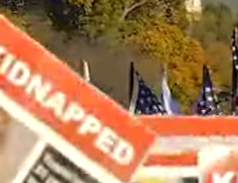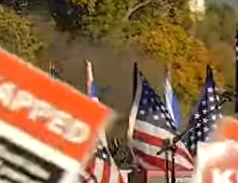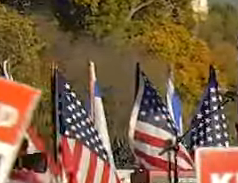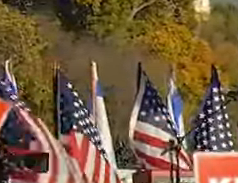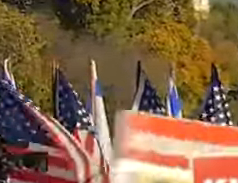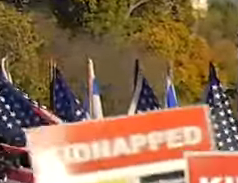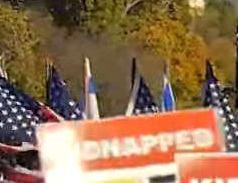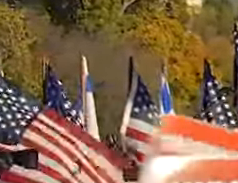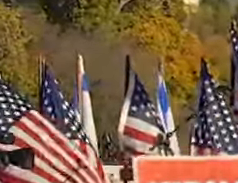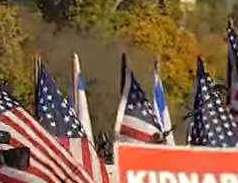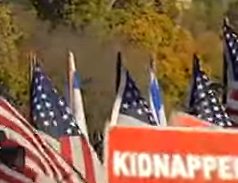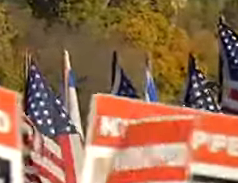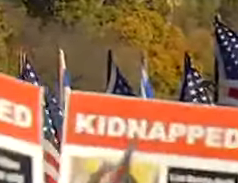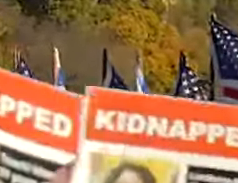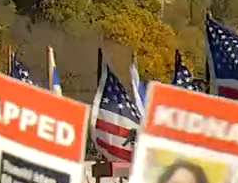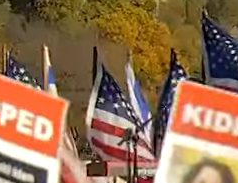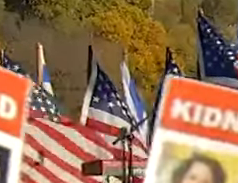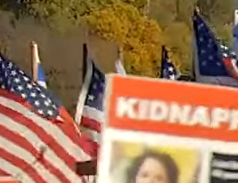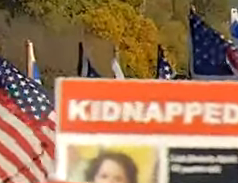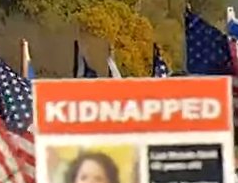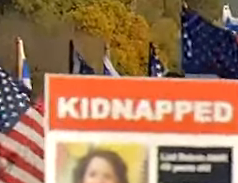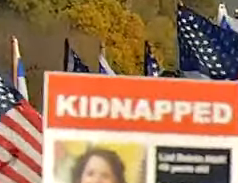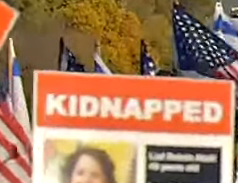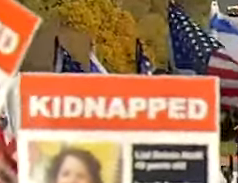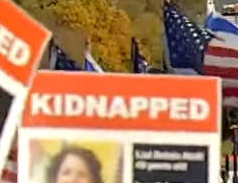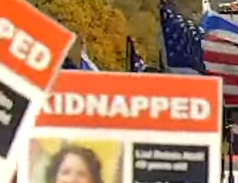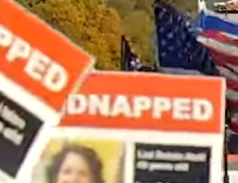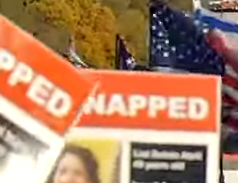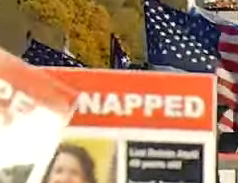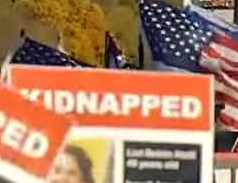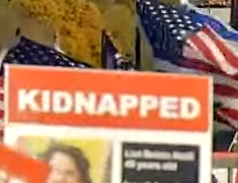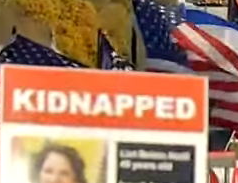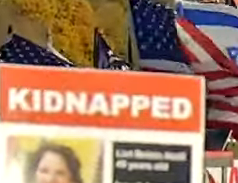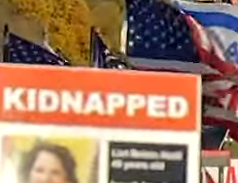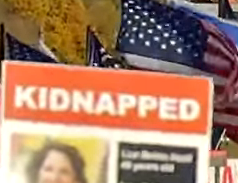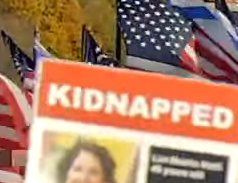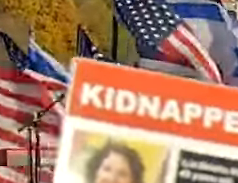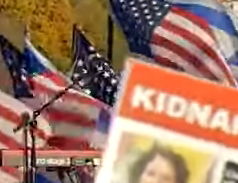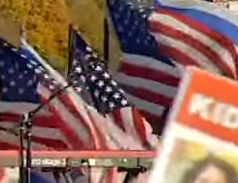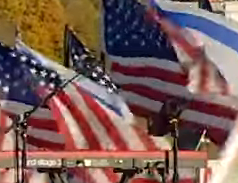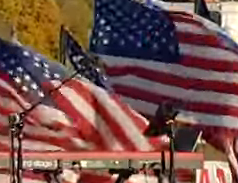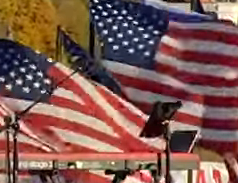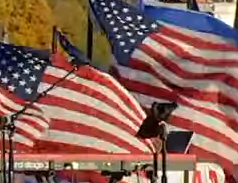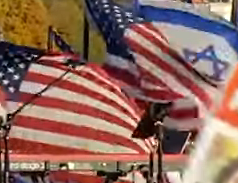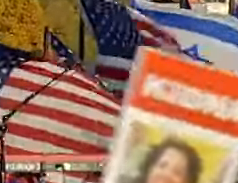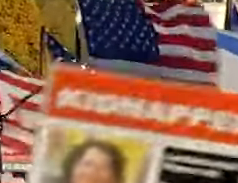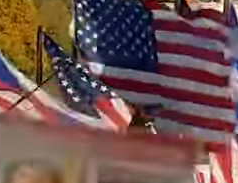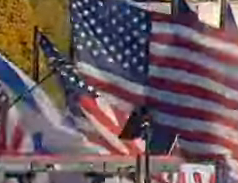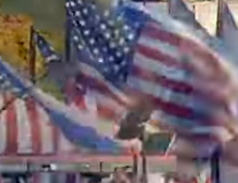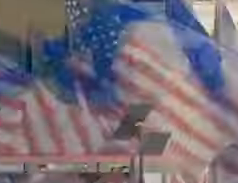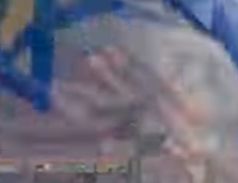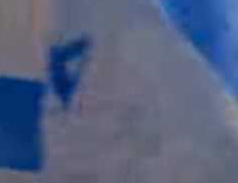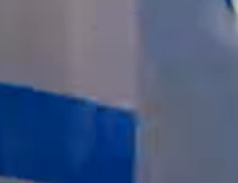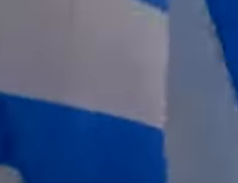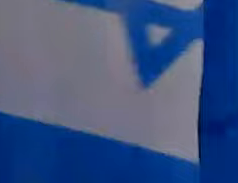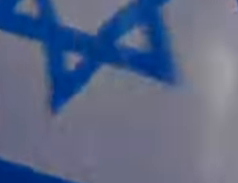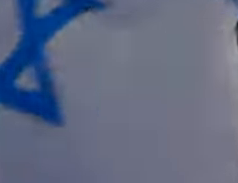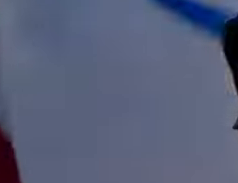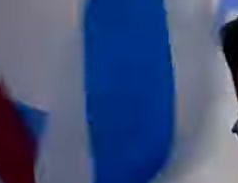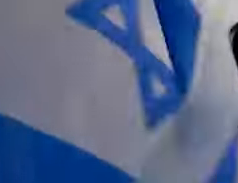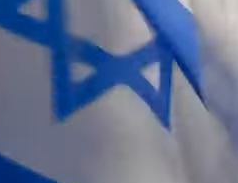We ask that everyone please join us in singing this prayer for our brothers and sisters in Israel, Achenu Kol Beit